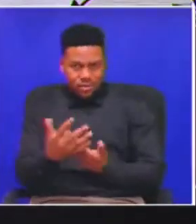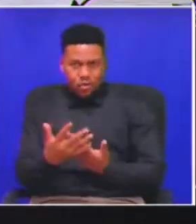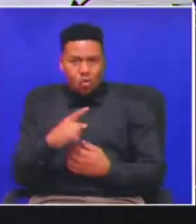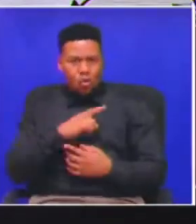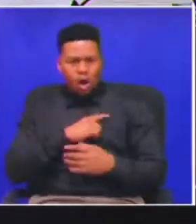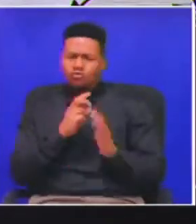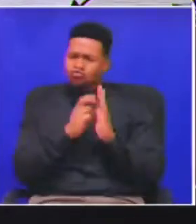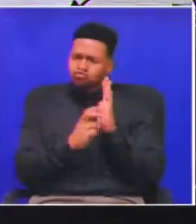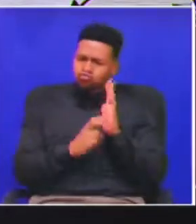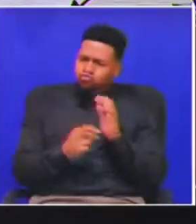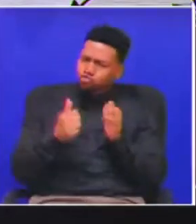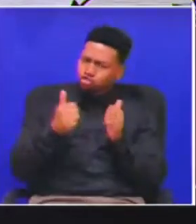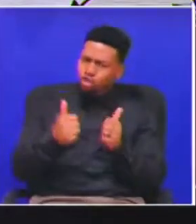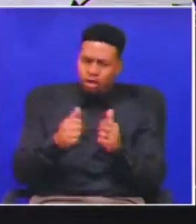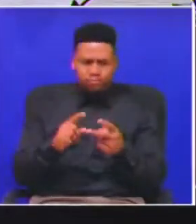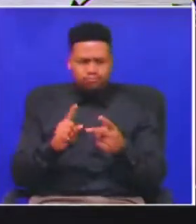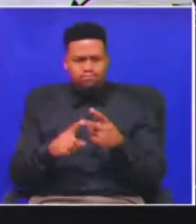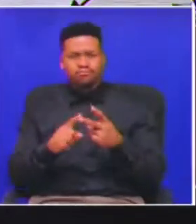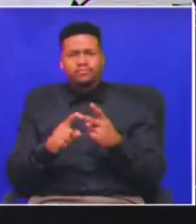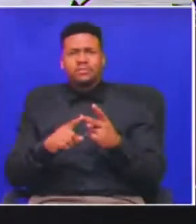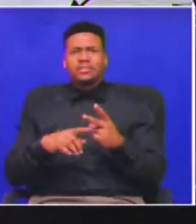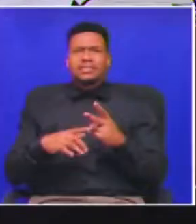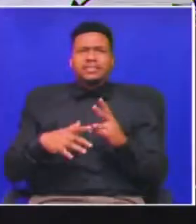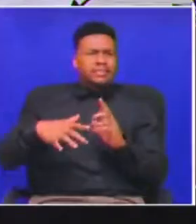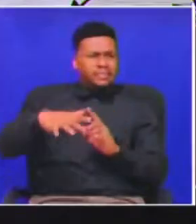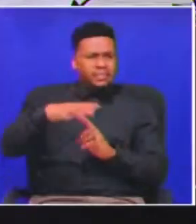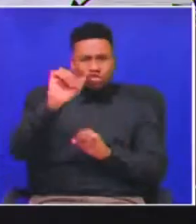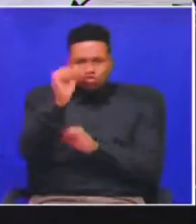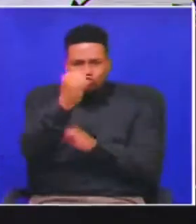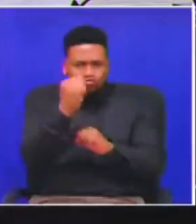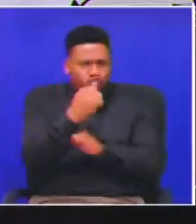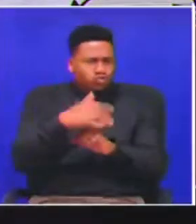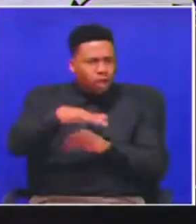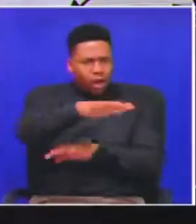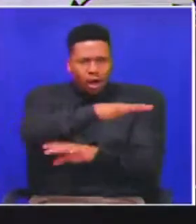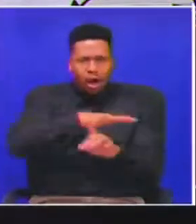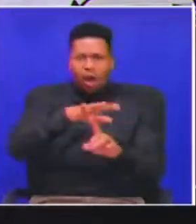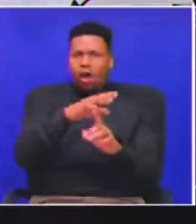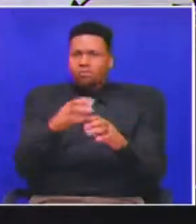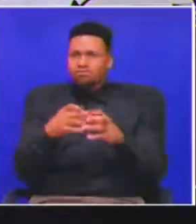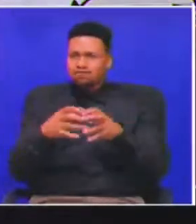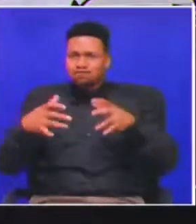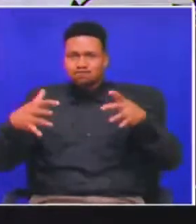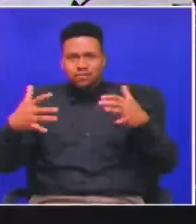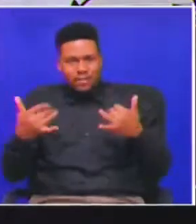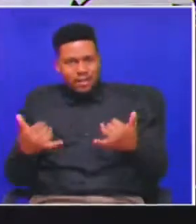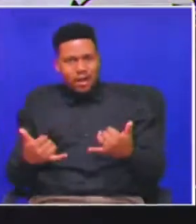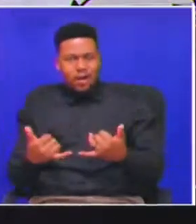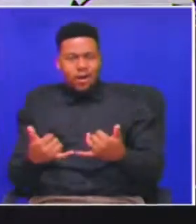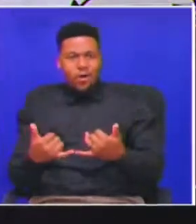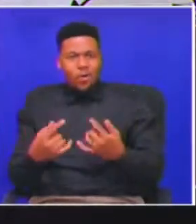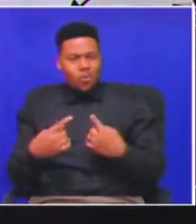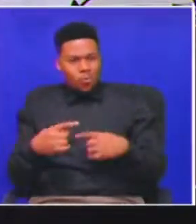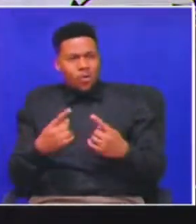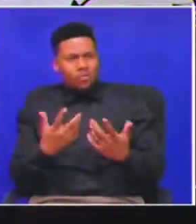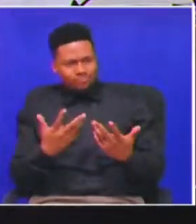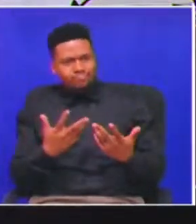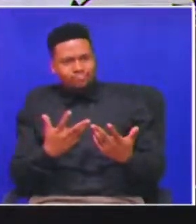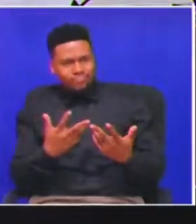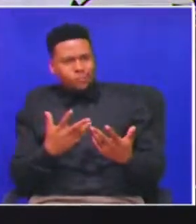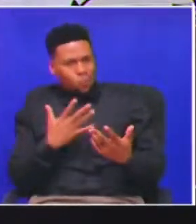law, and is attractive to investment. I promise you, not a single